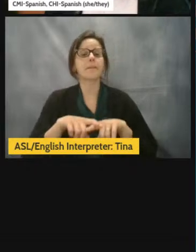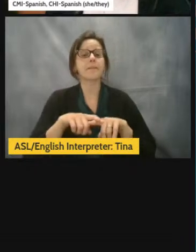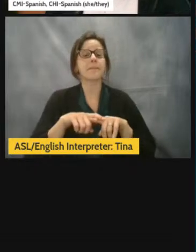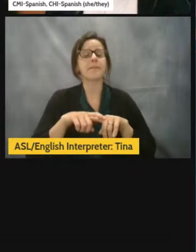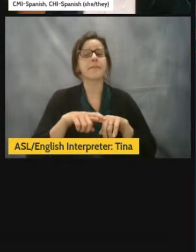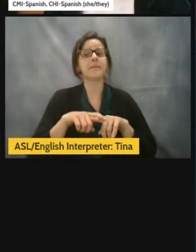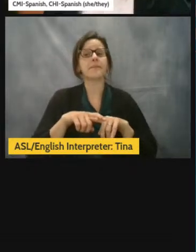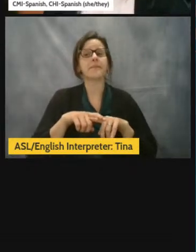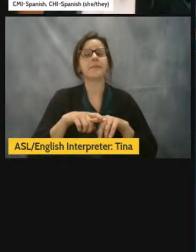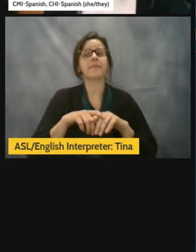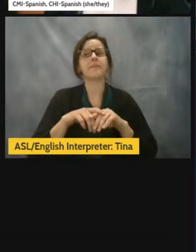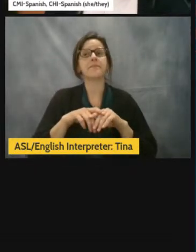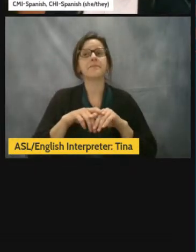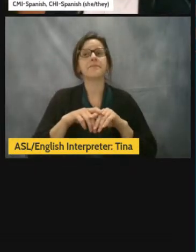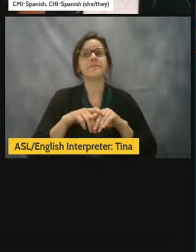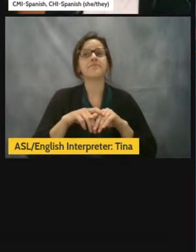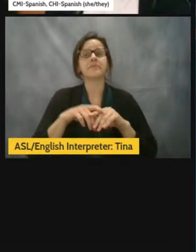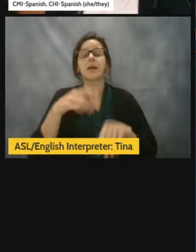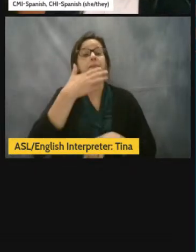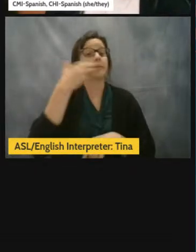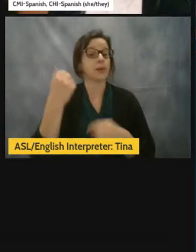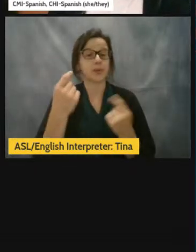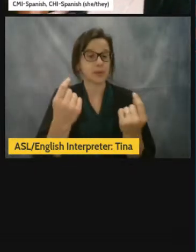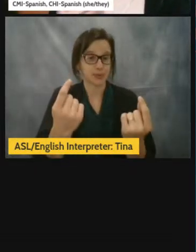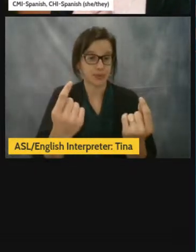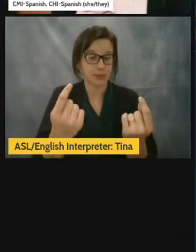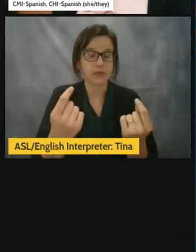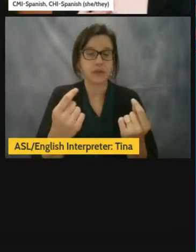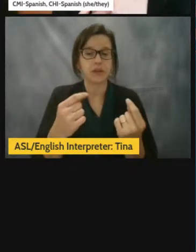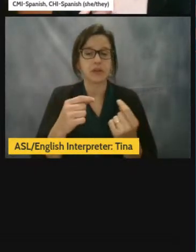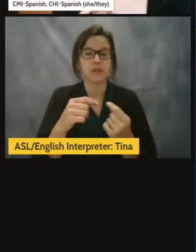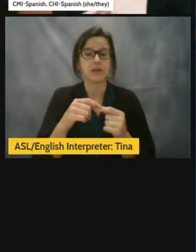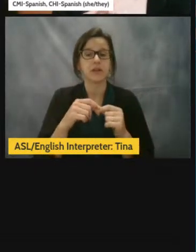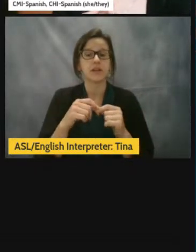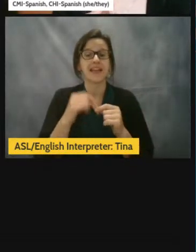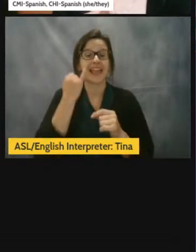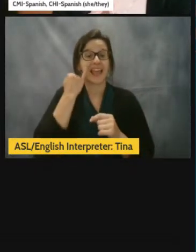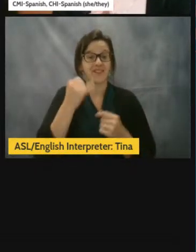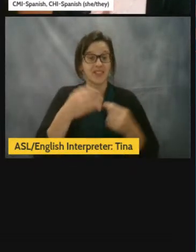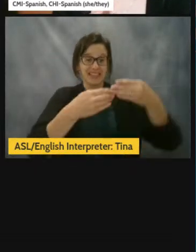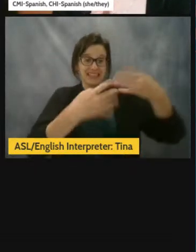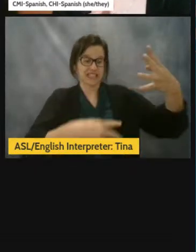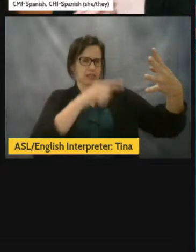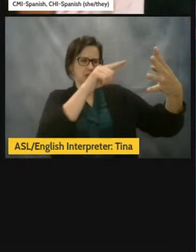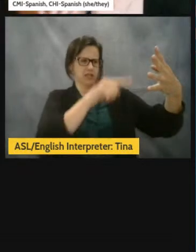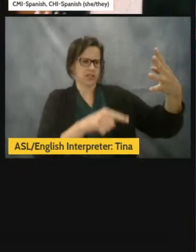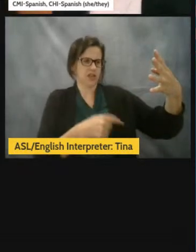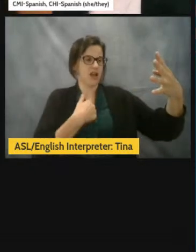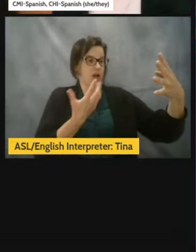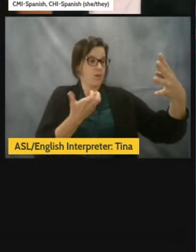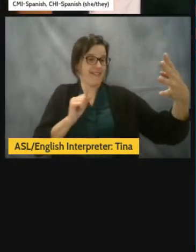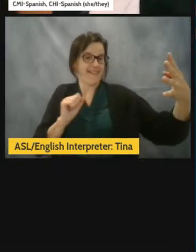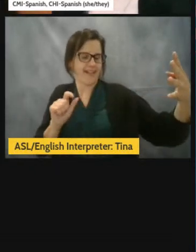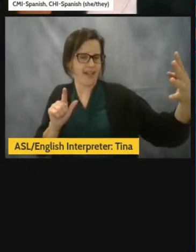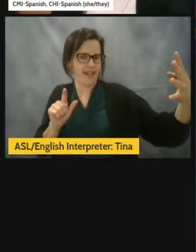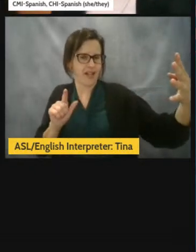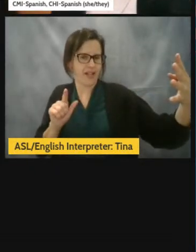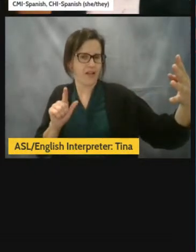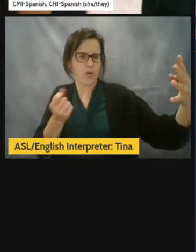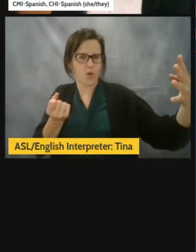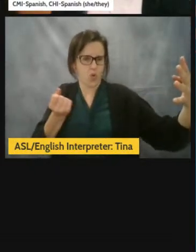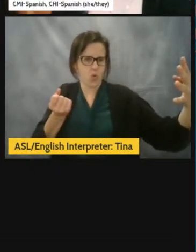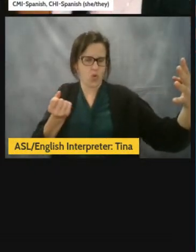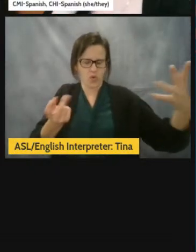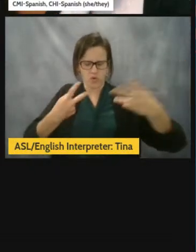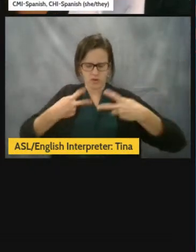urge to ask one of these questions is to instead look inside of yourself and ask yourself, why is it so important for